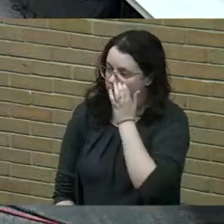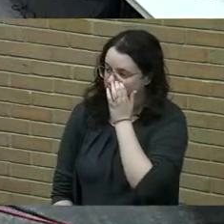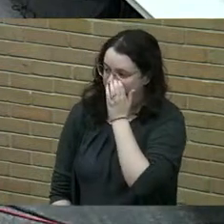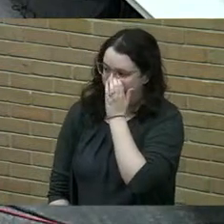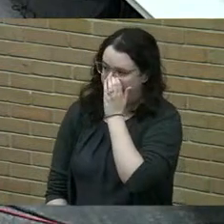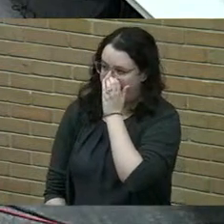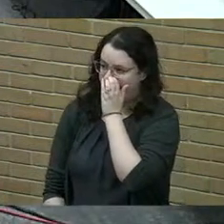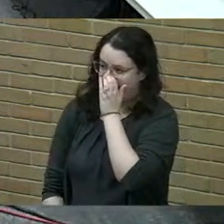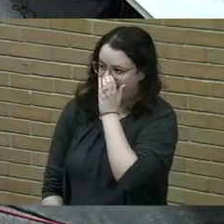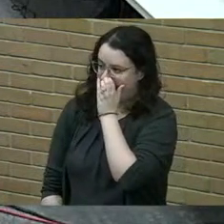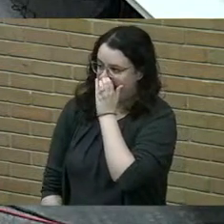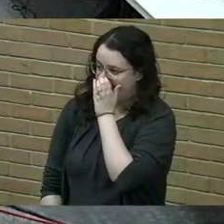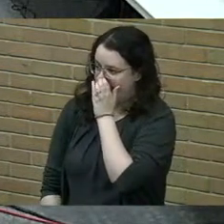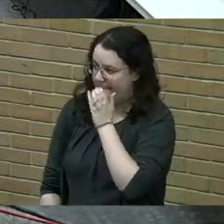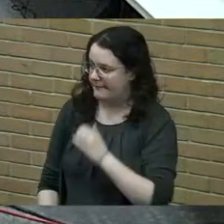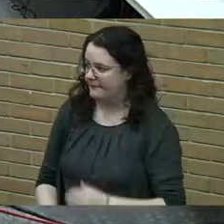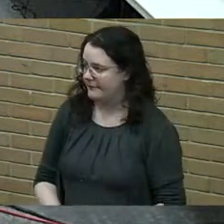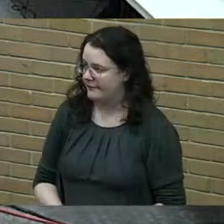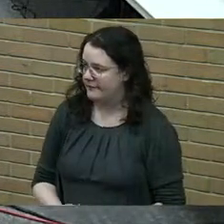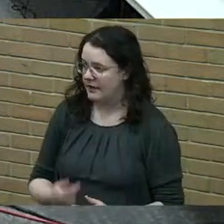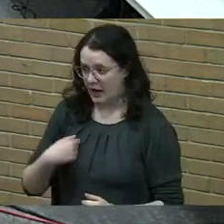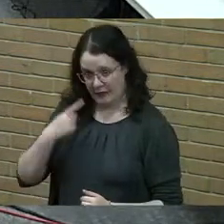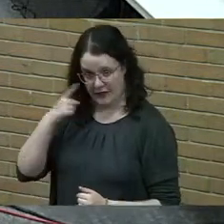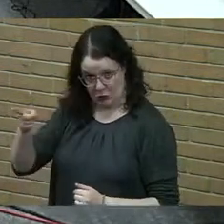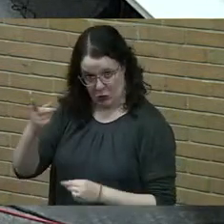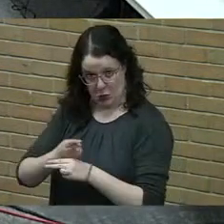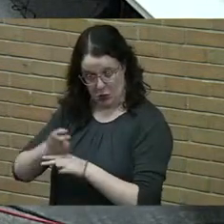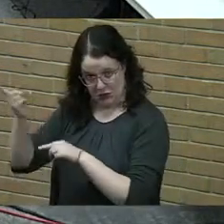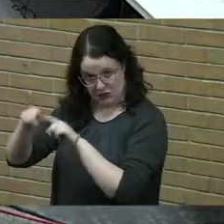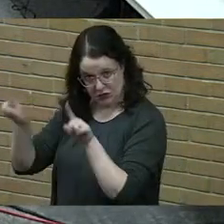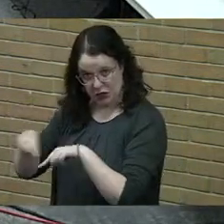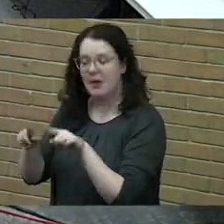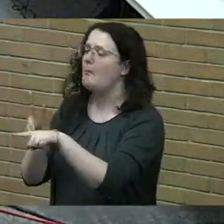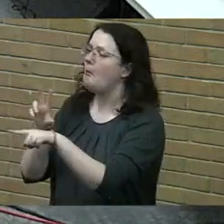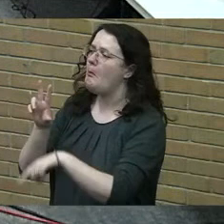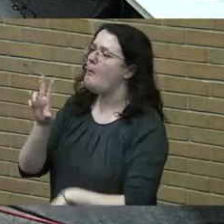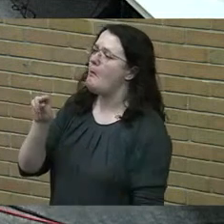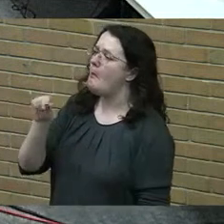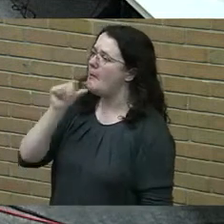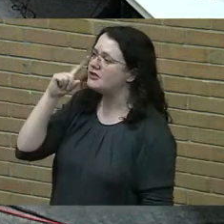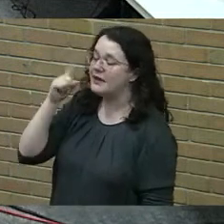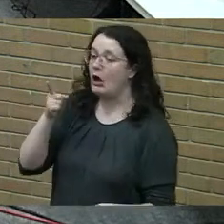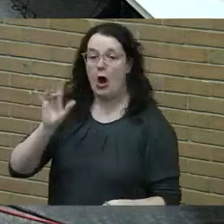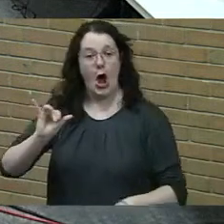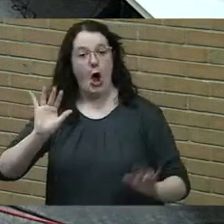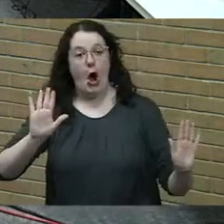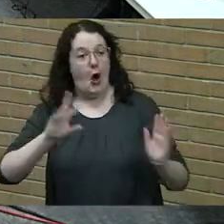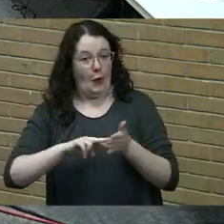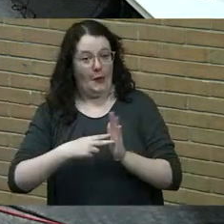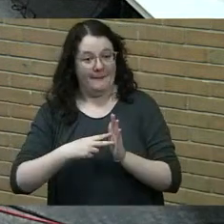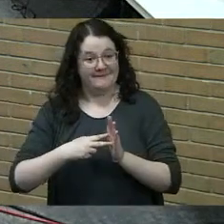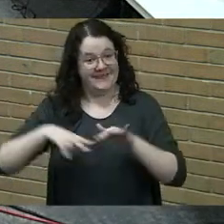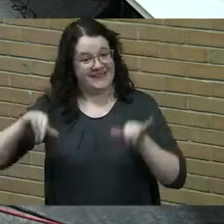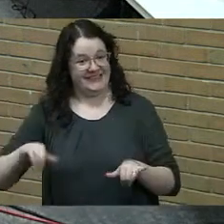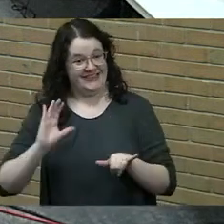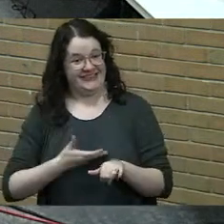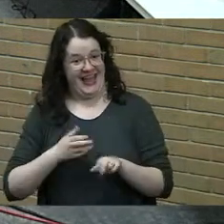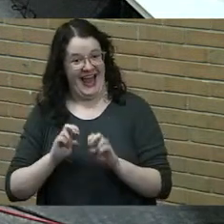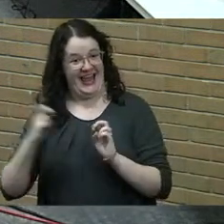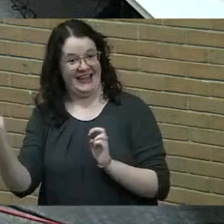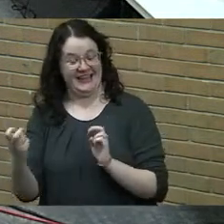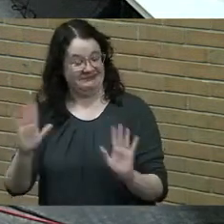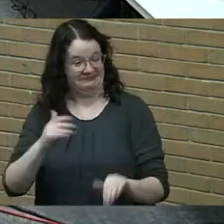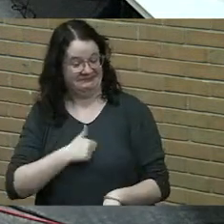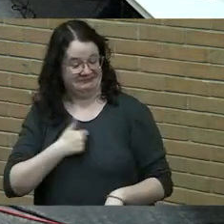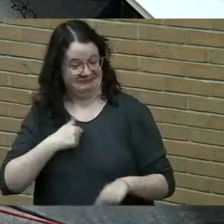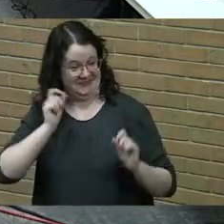I think you're No, I don't think so. oh, you're not? Then No. we'll stay here. Even better. So you surprised me